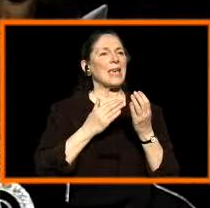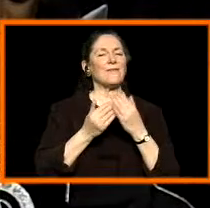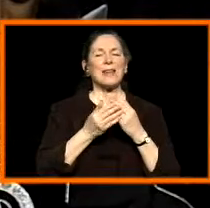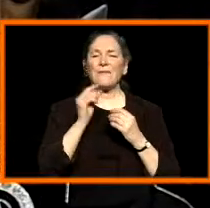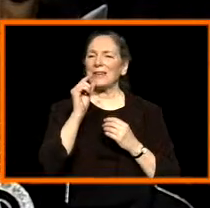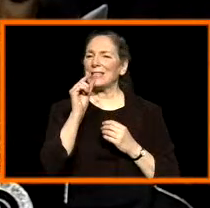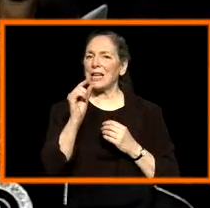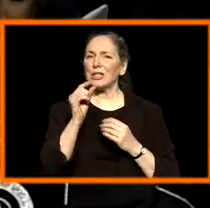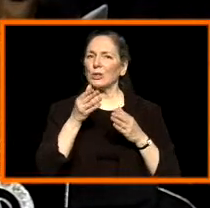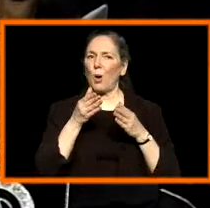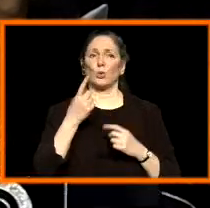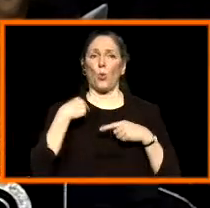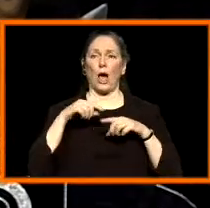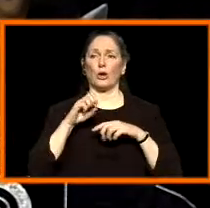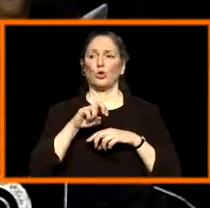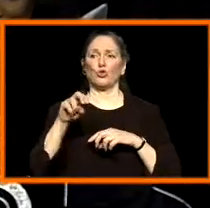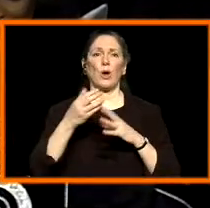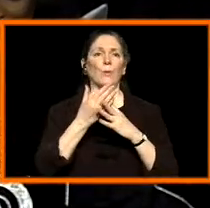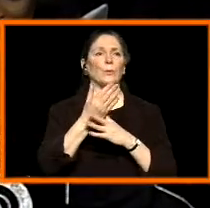in the smallest of ways.